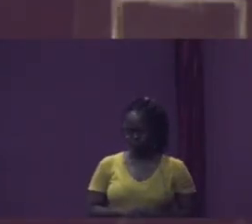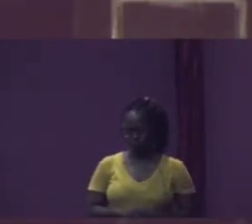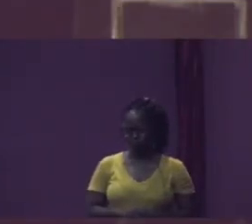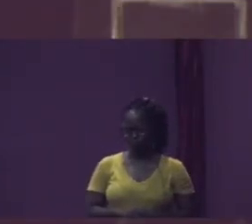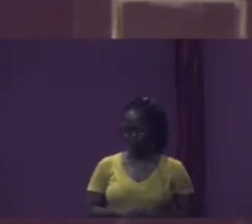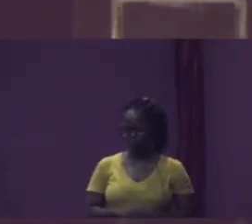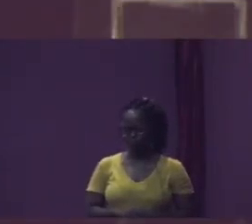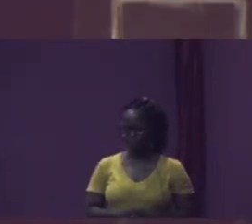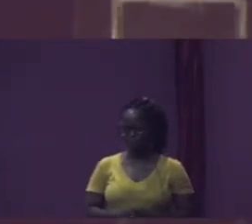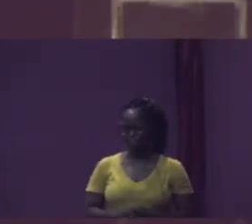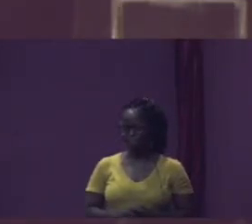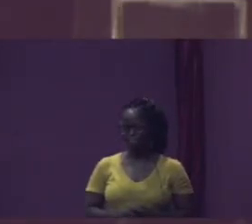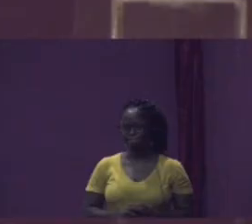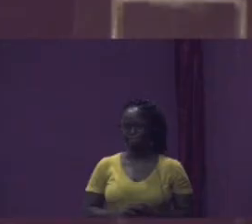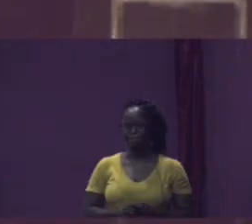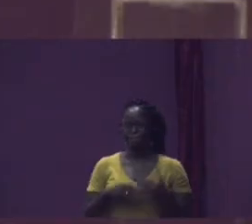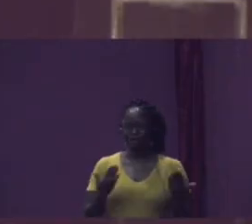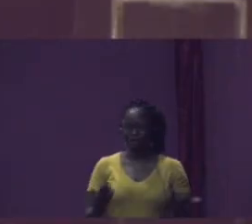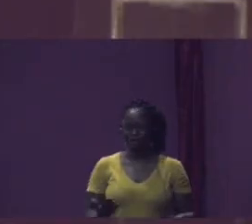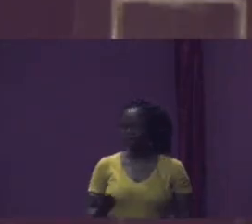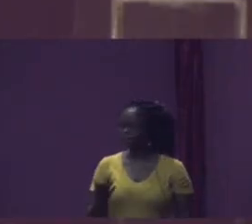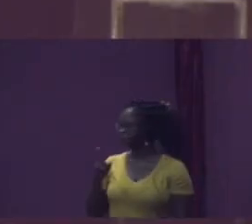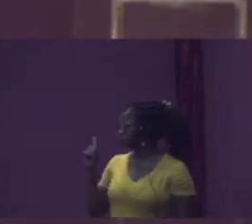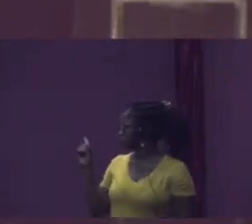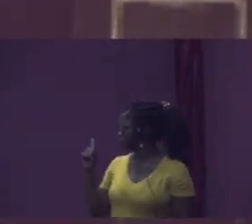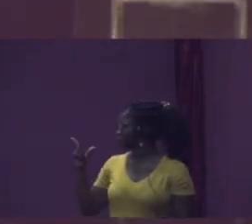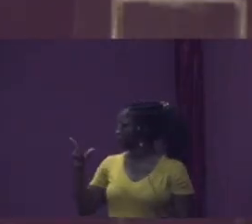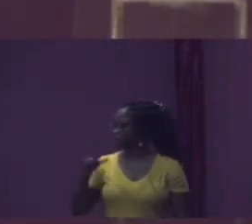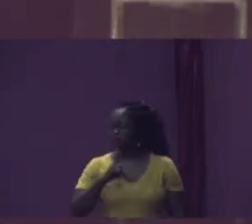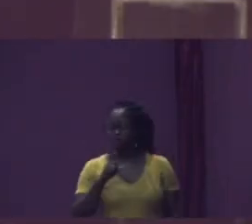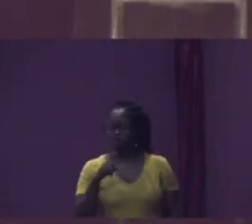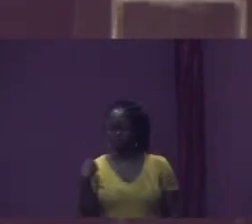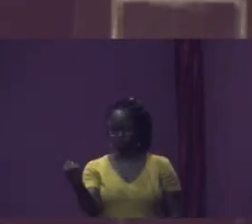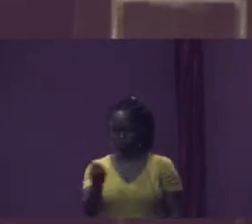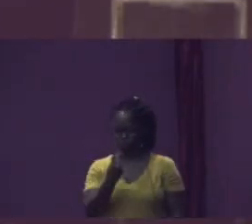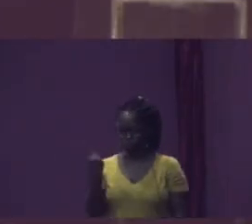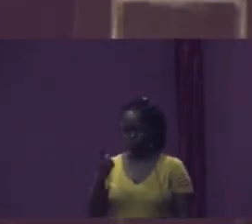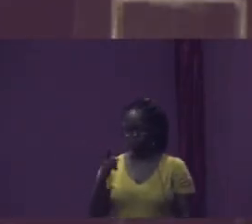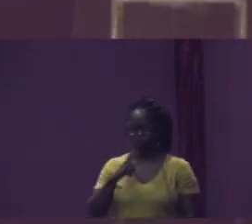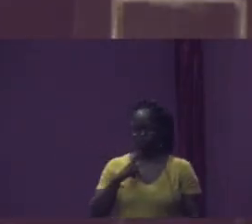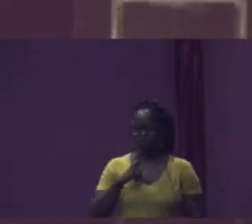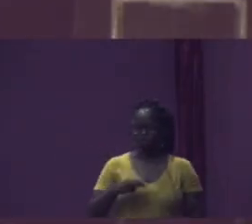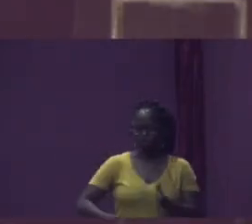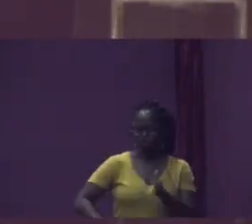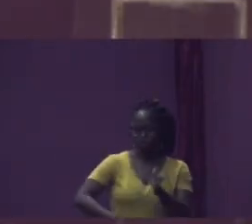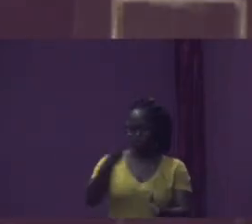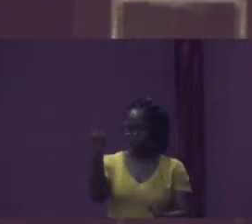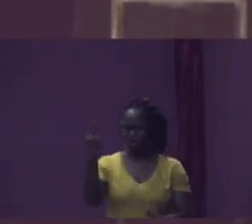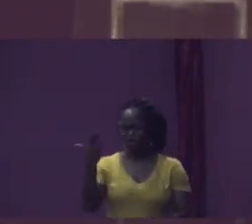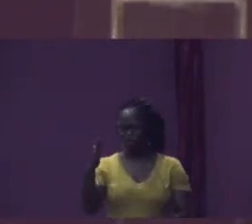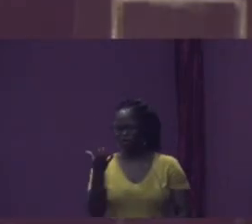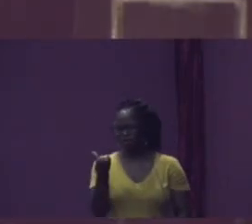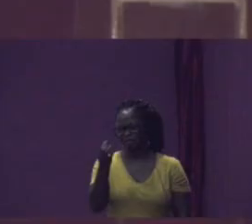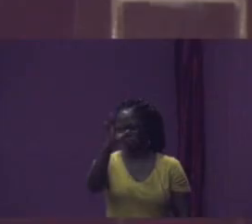In Malawi, our C-section rate is around 6%. In the district where I work, it's